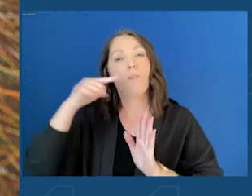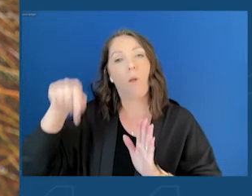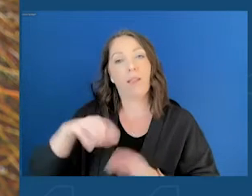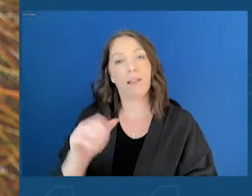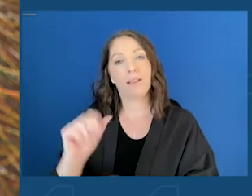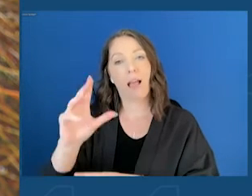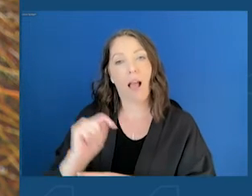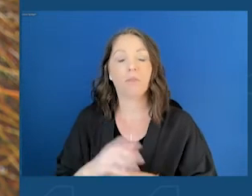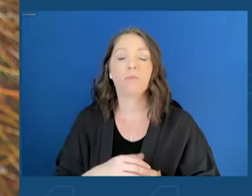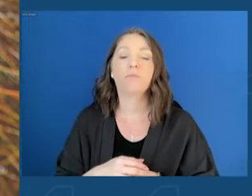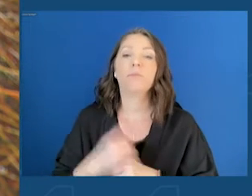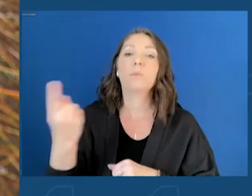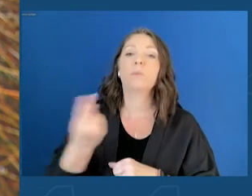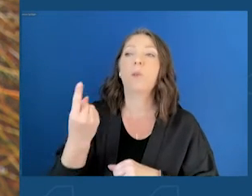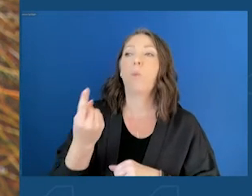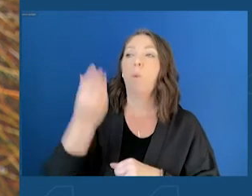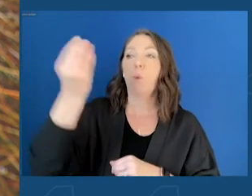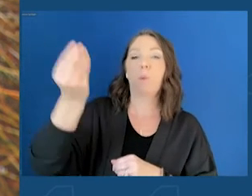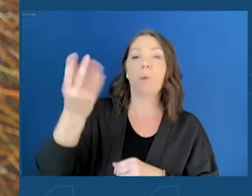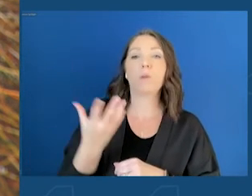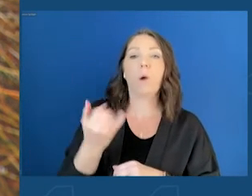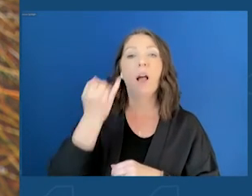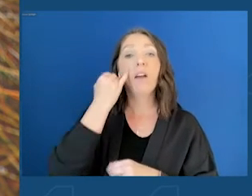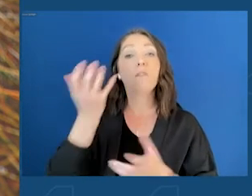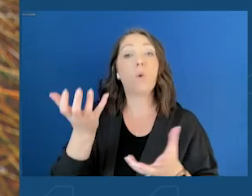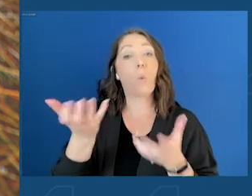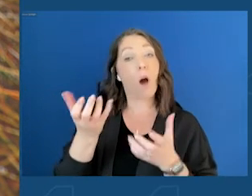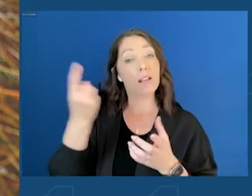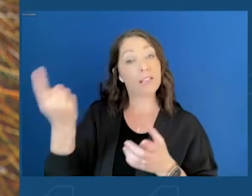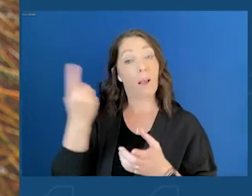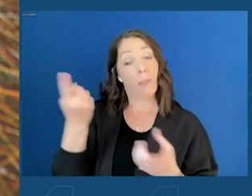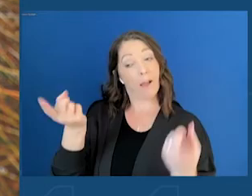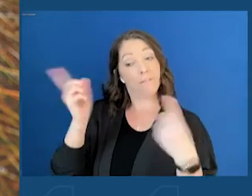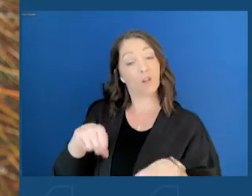if you want something done, give it to a woman.